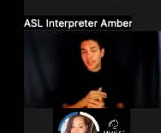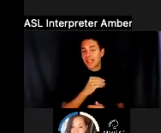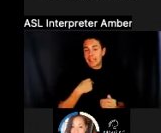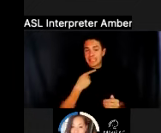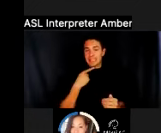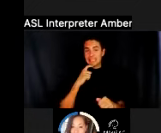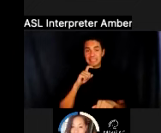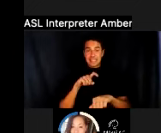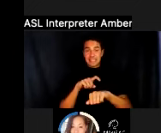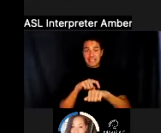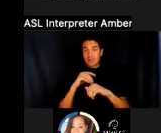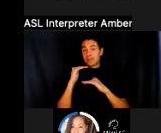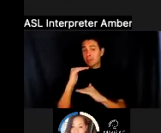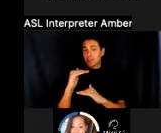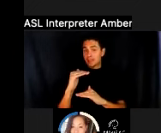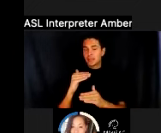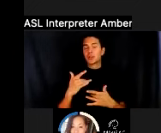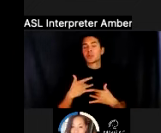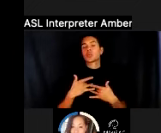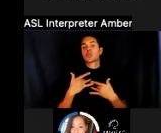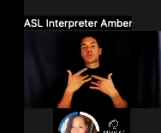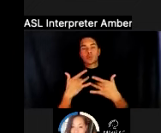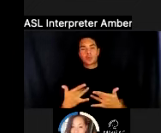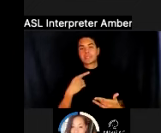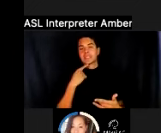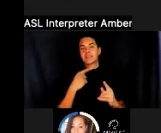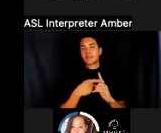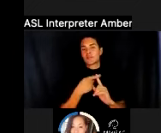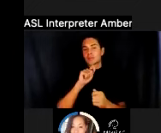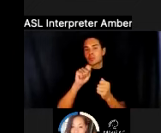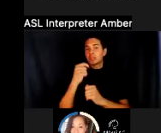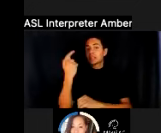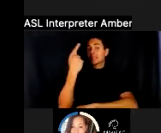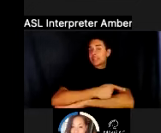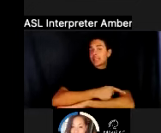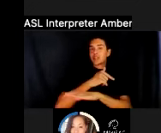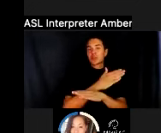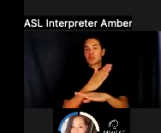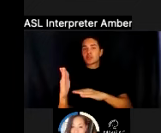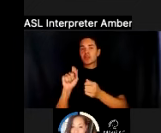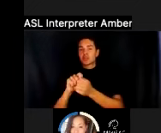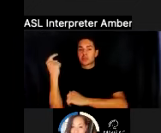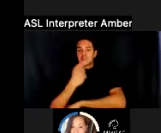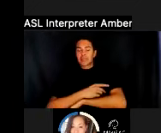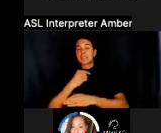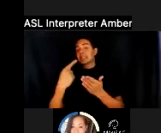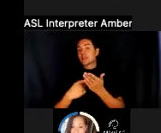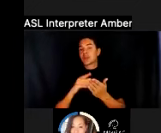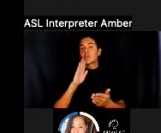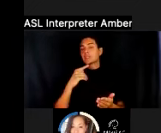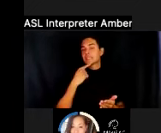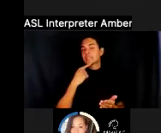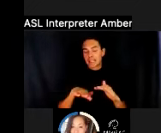time limited, usually it says from a certain date to a certain date, and then sometimes it'll say at the